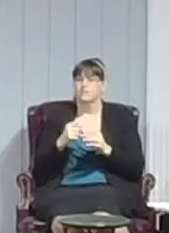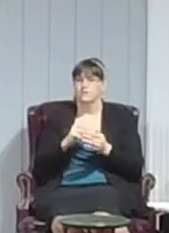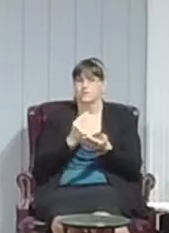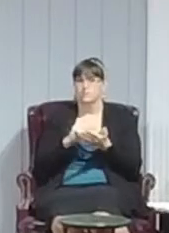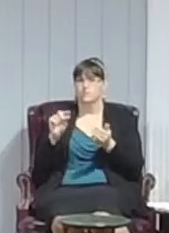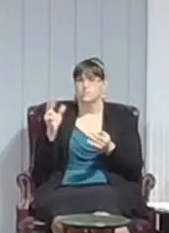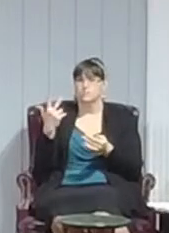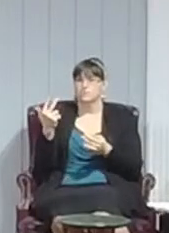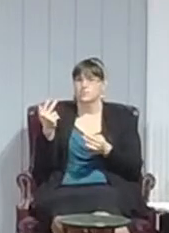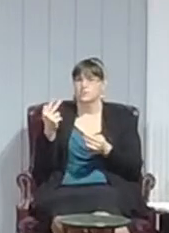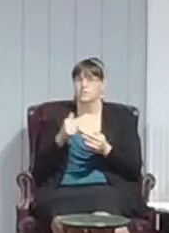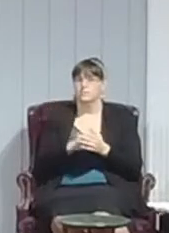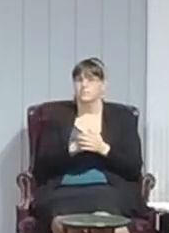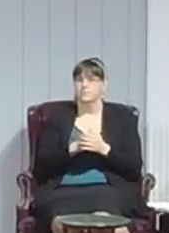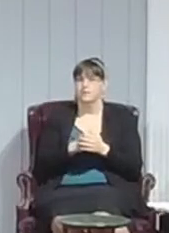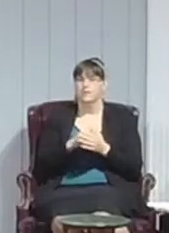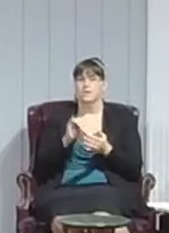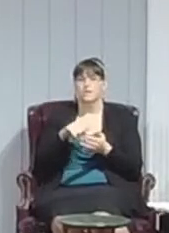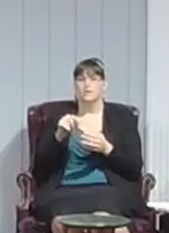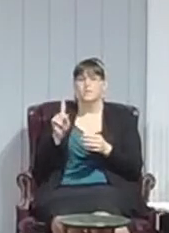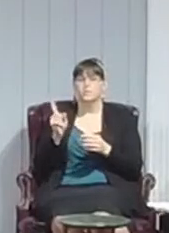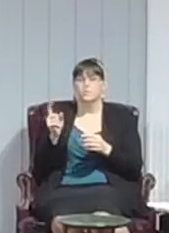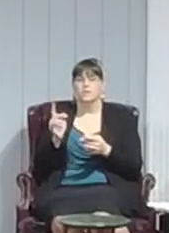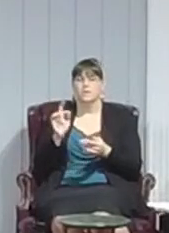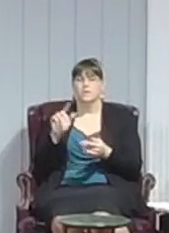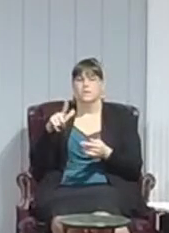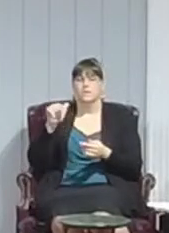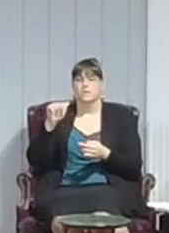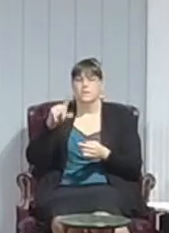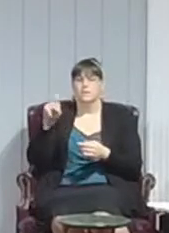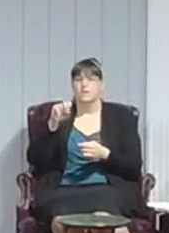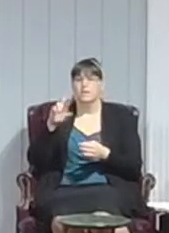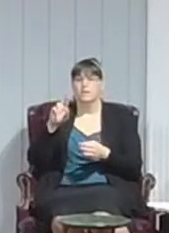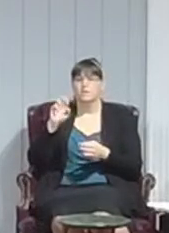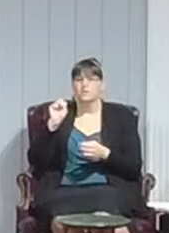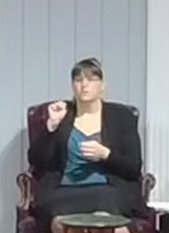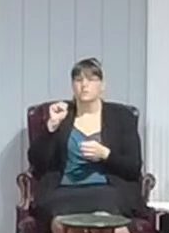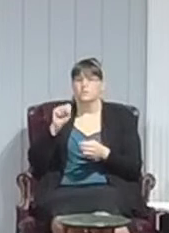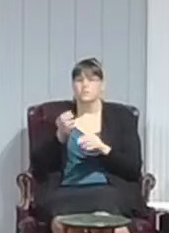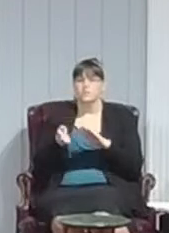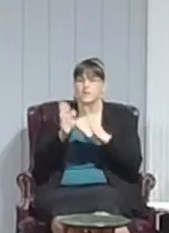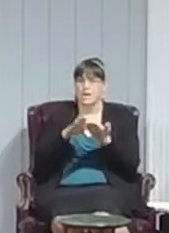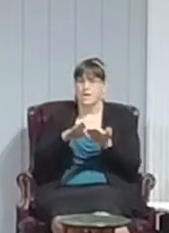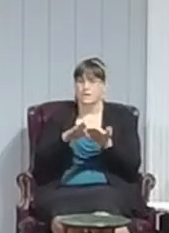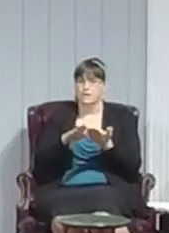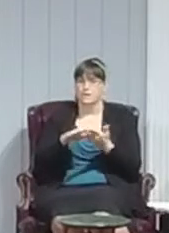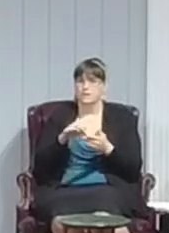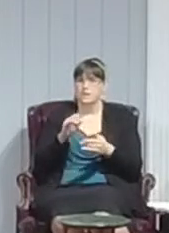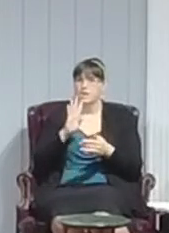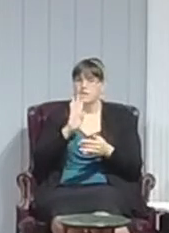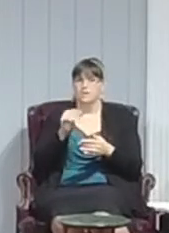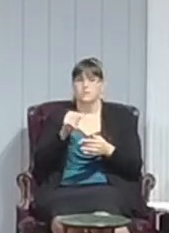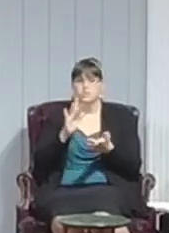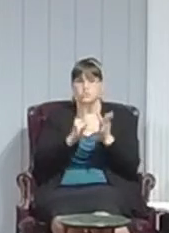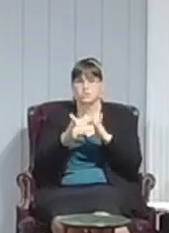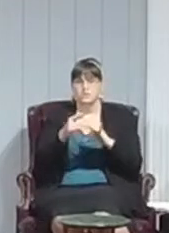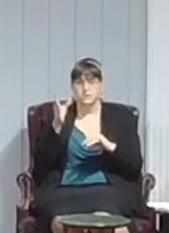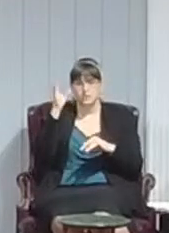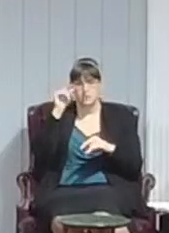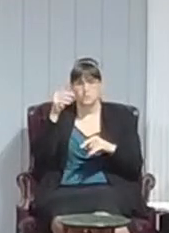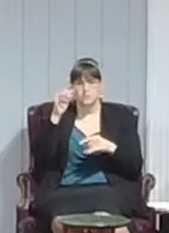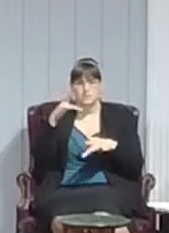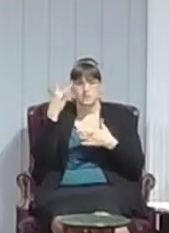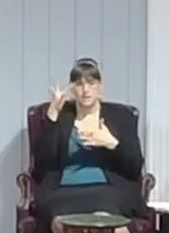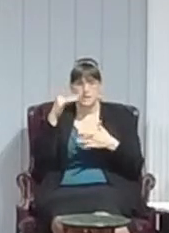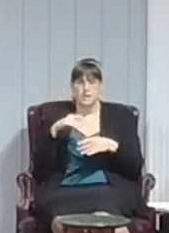that's the where Lazarus has died. Remember, they told him he was sick, and instead of going to